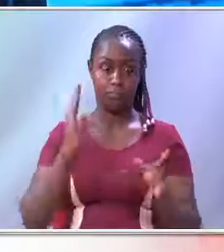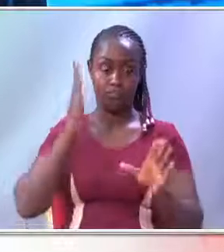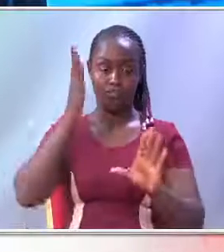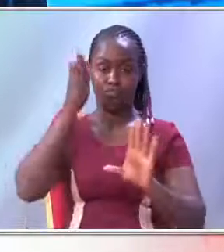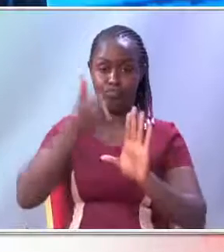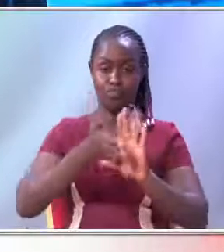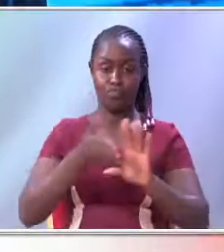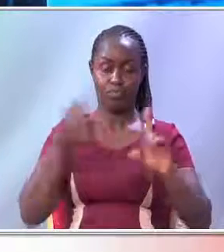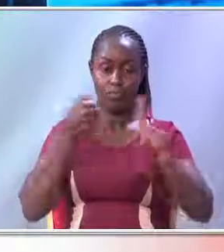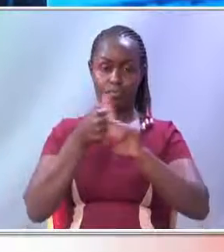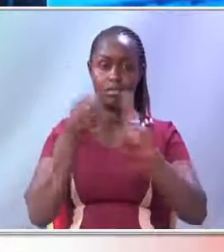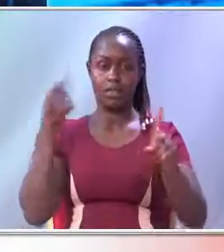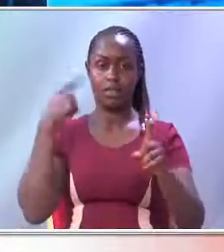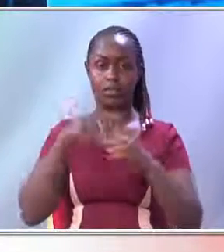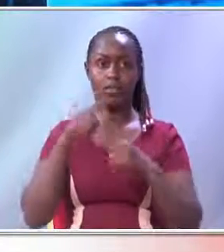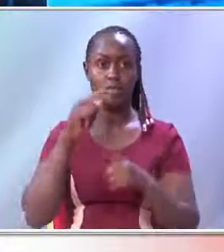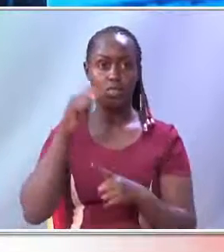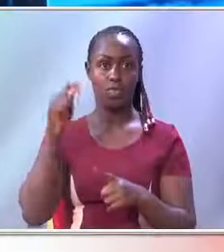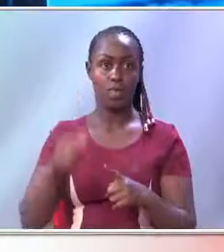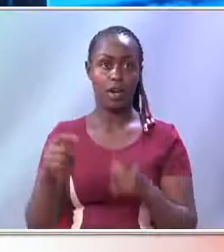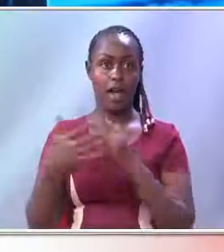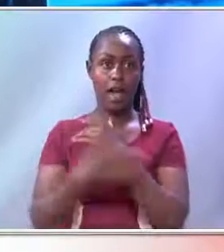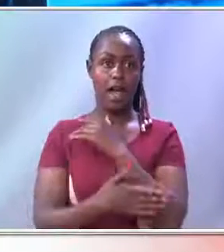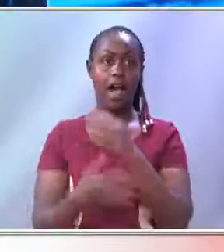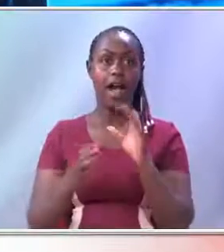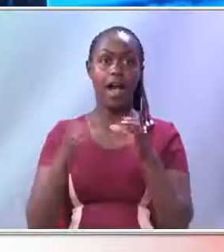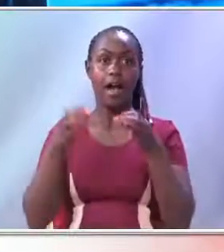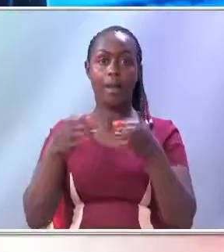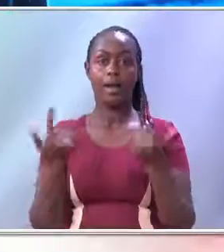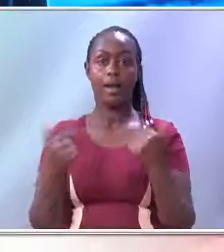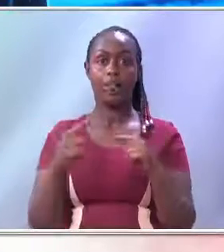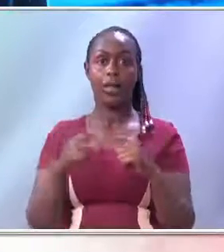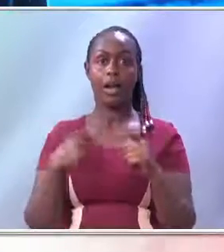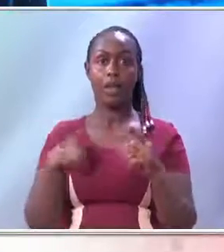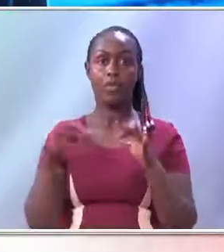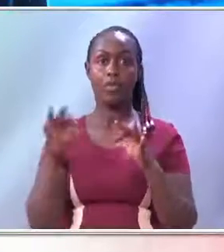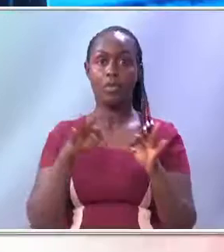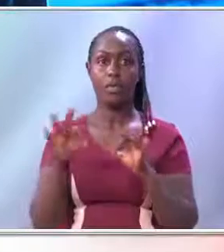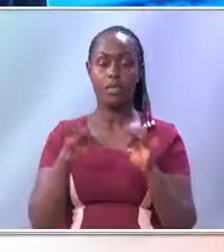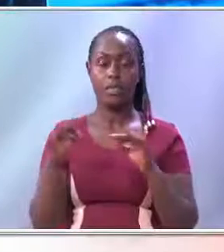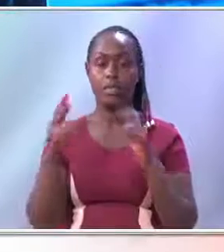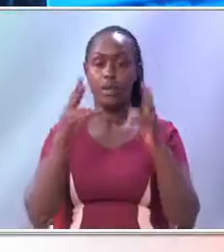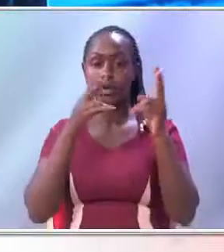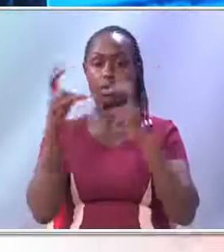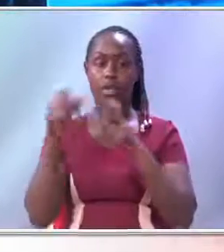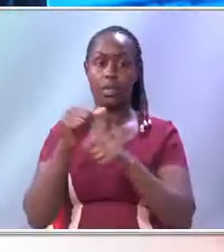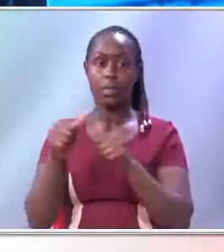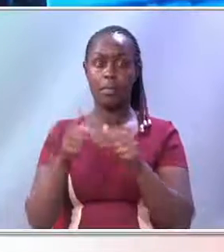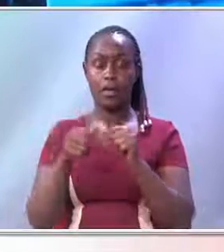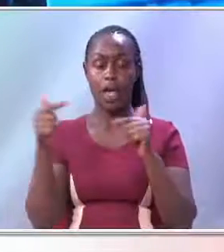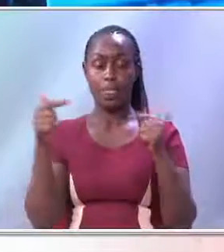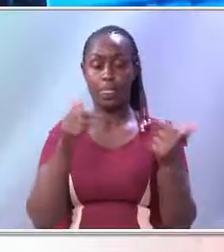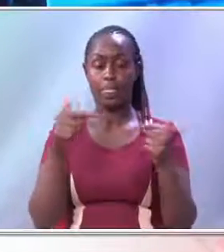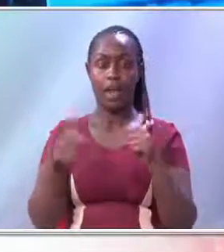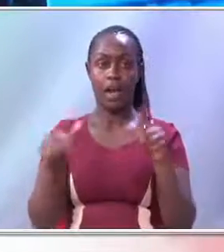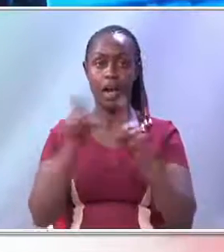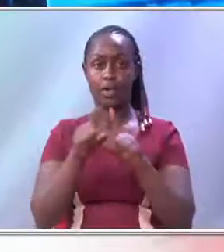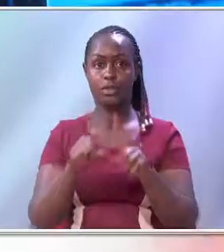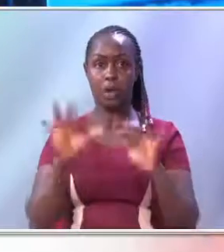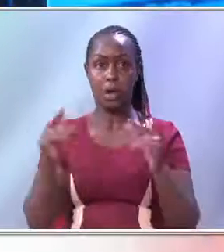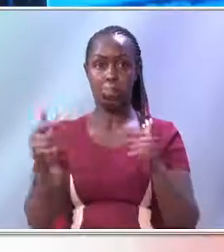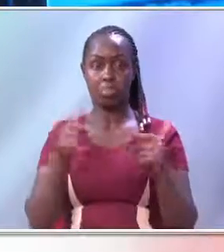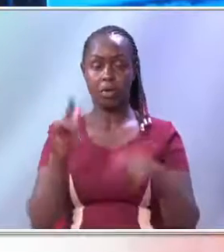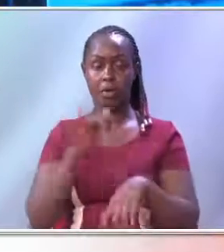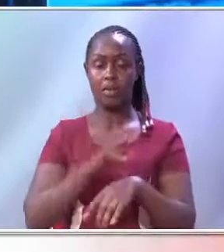It's the Knight Frank company has come out to explain in details what the war and how the war will affect Kenya